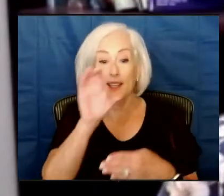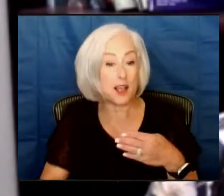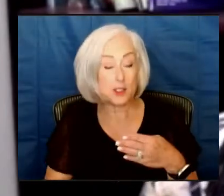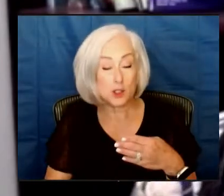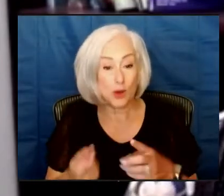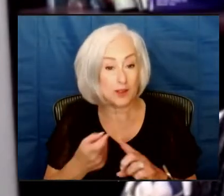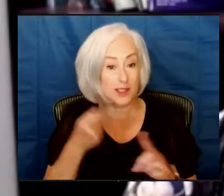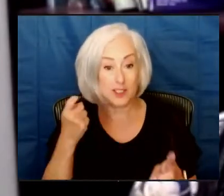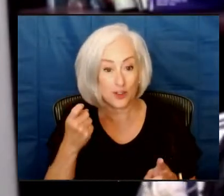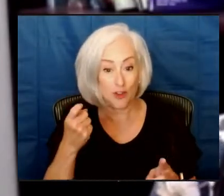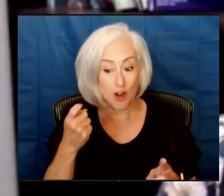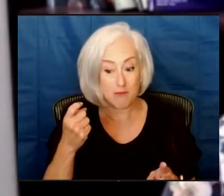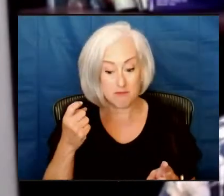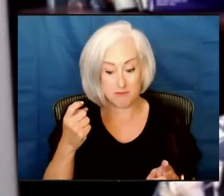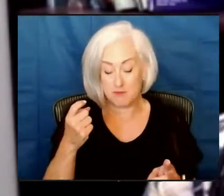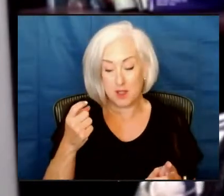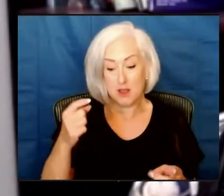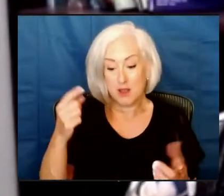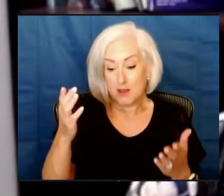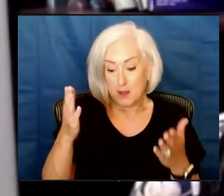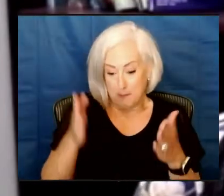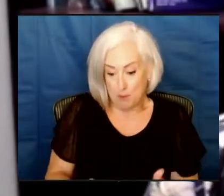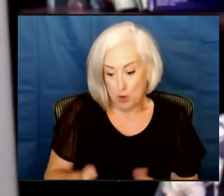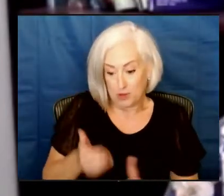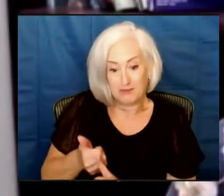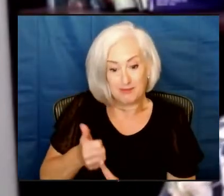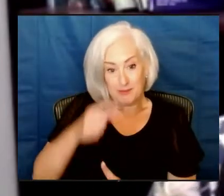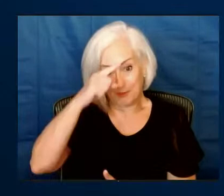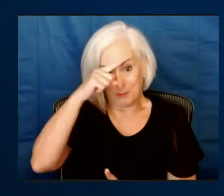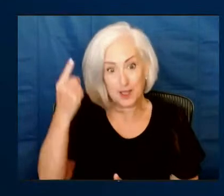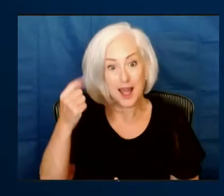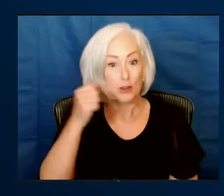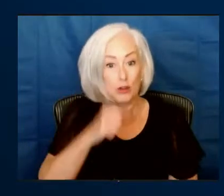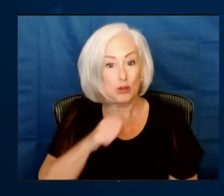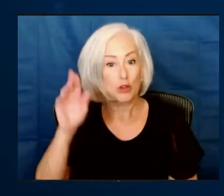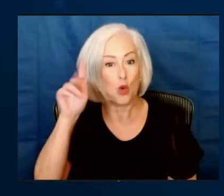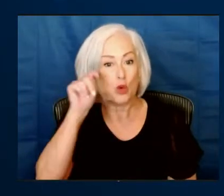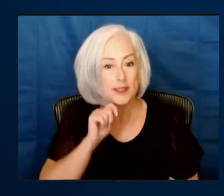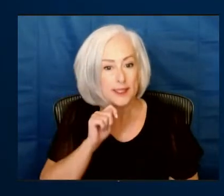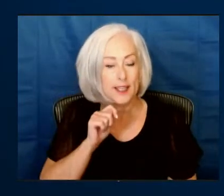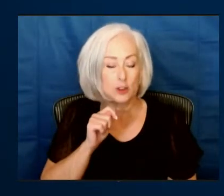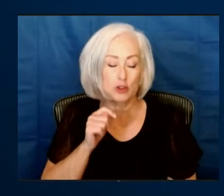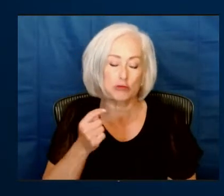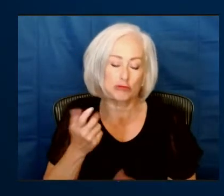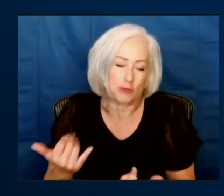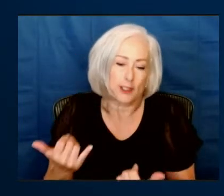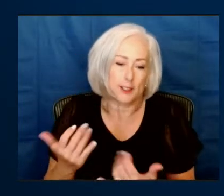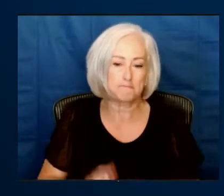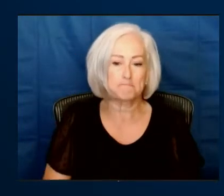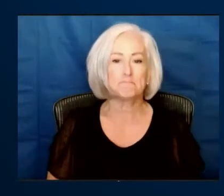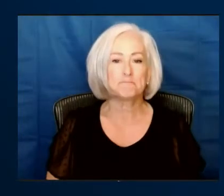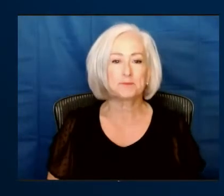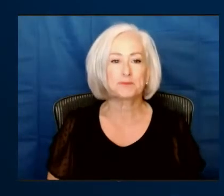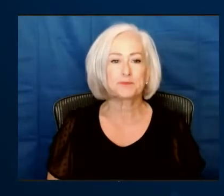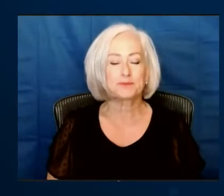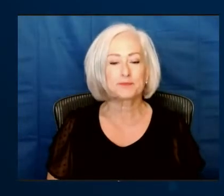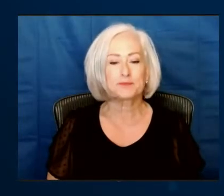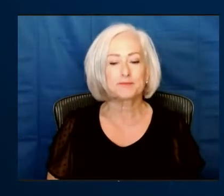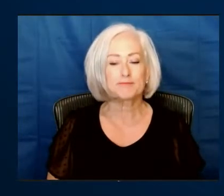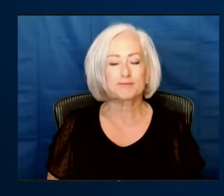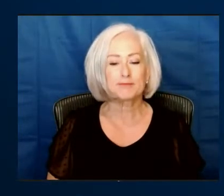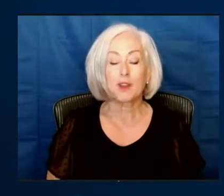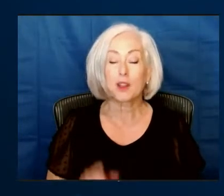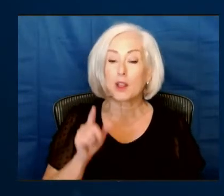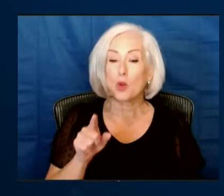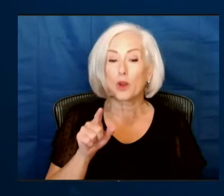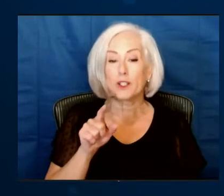being a Black girl or a Black adolescent right now. So as you look at the story, especially here in the